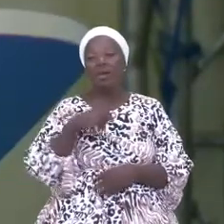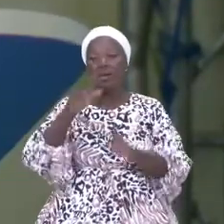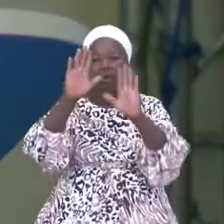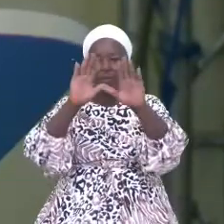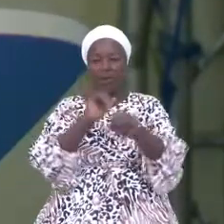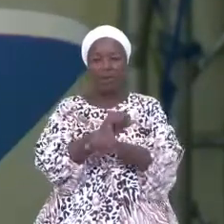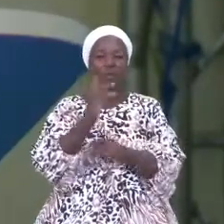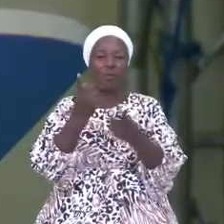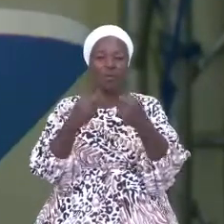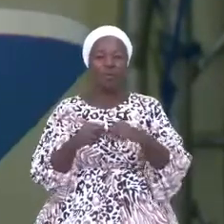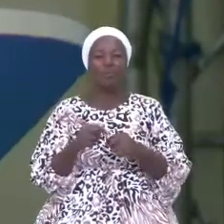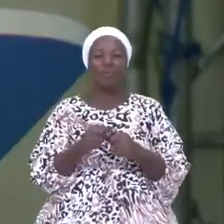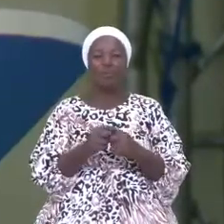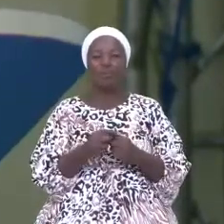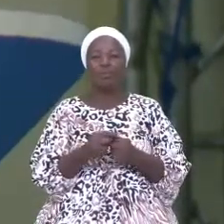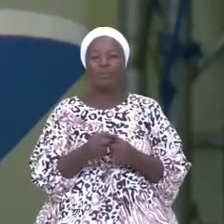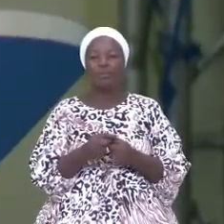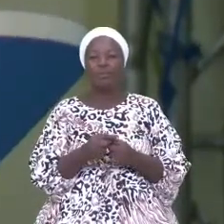your way.